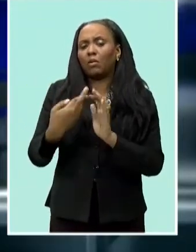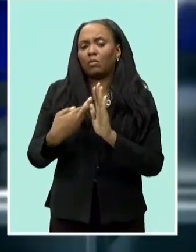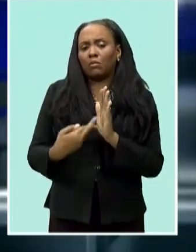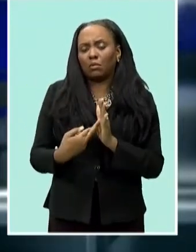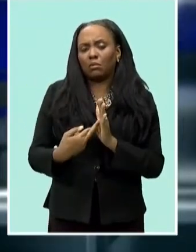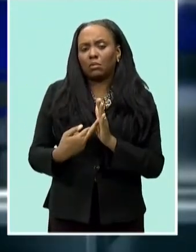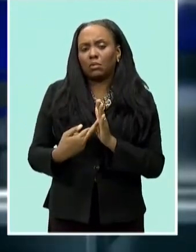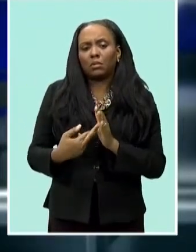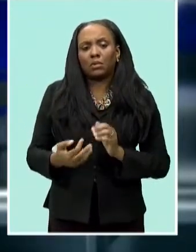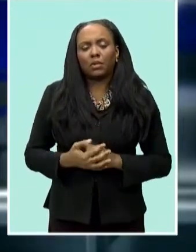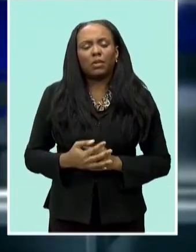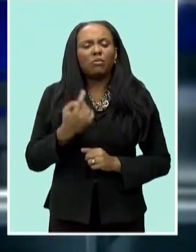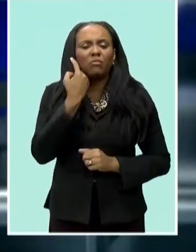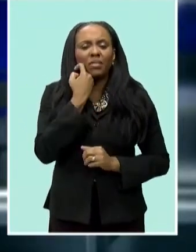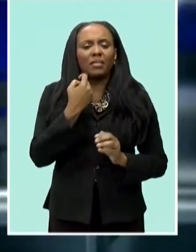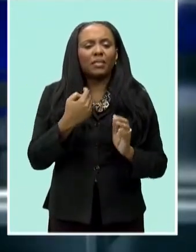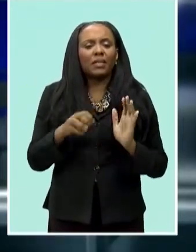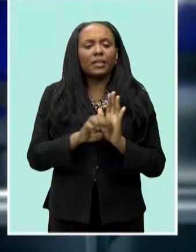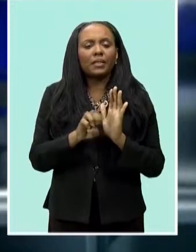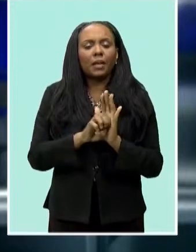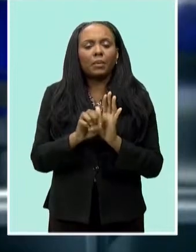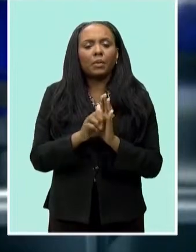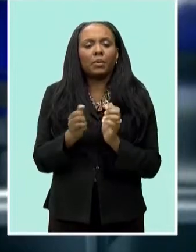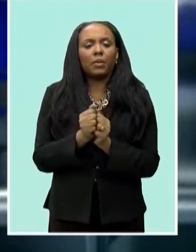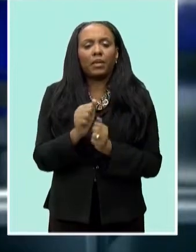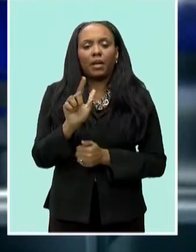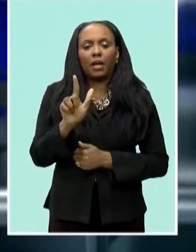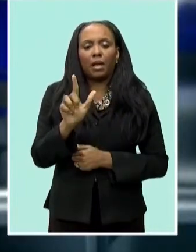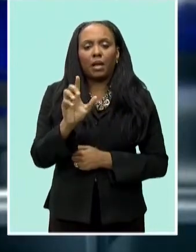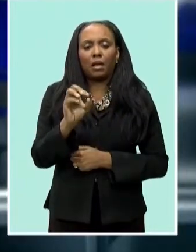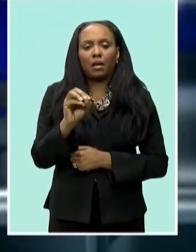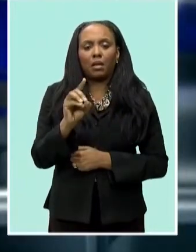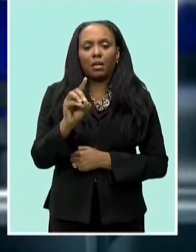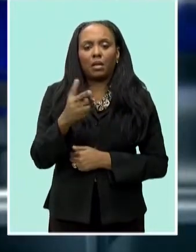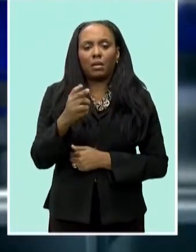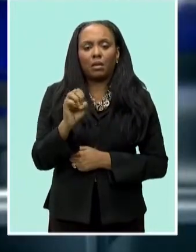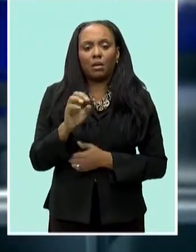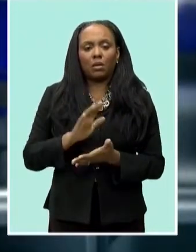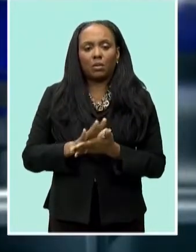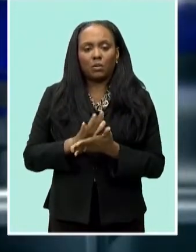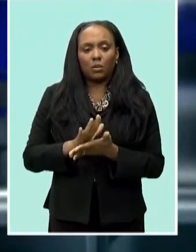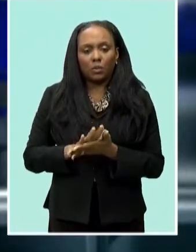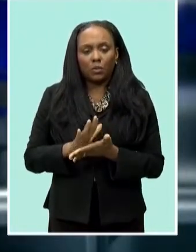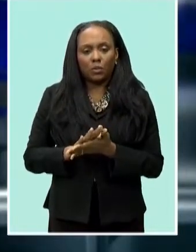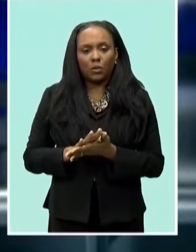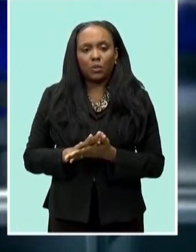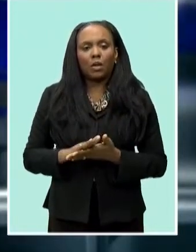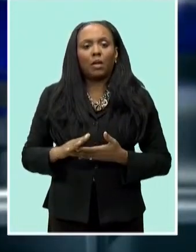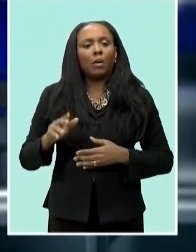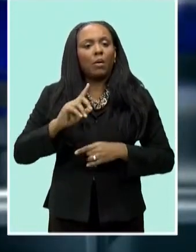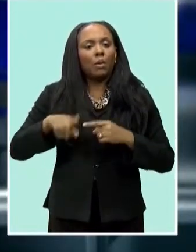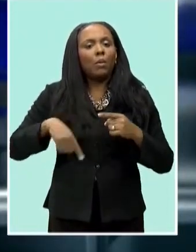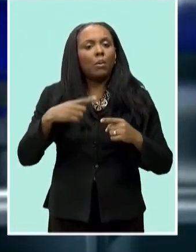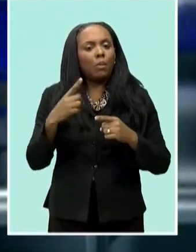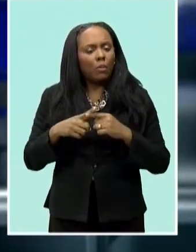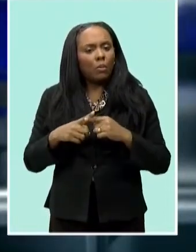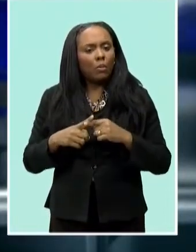just concluded case involving the Lodge School, in which a verbal edict was reportedly used as a method of